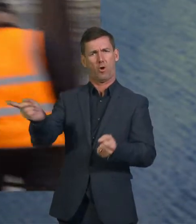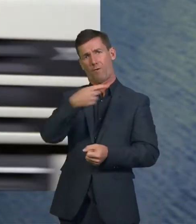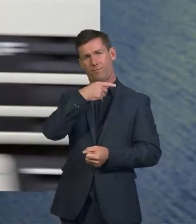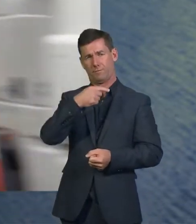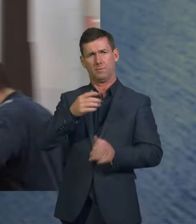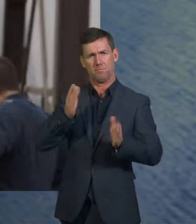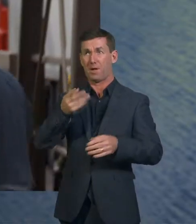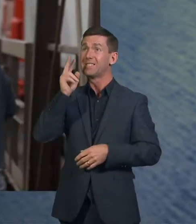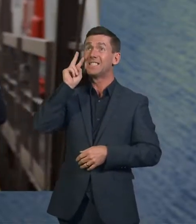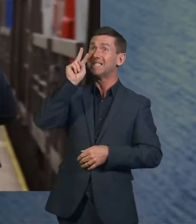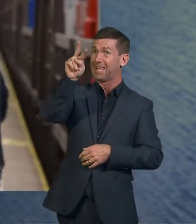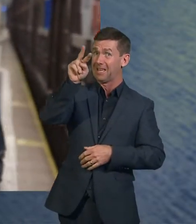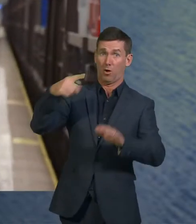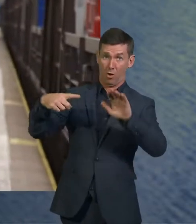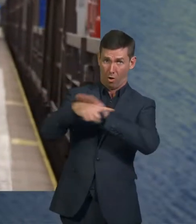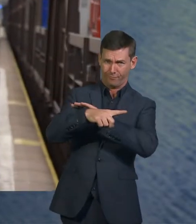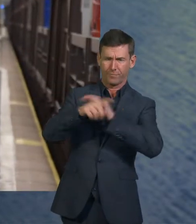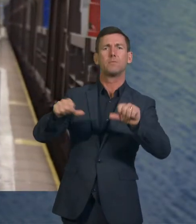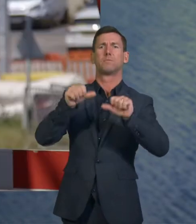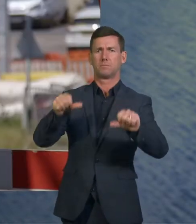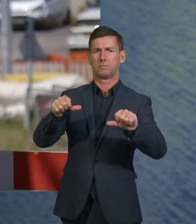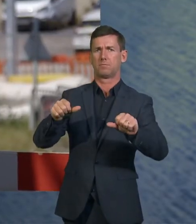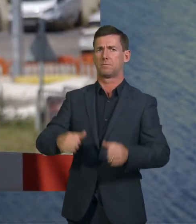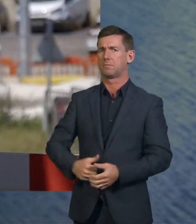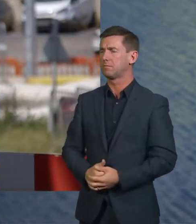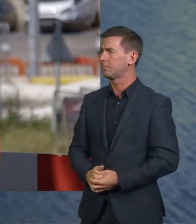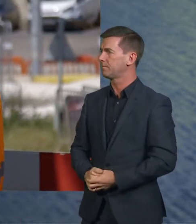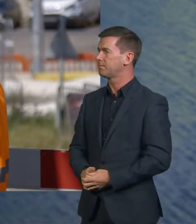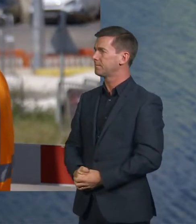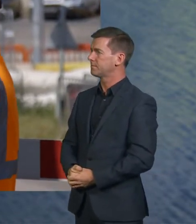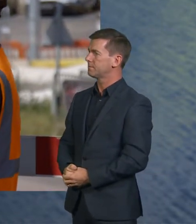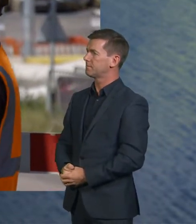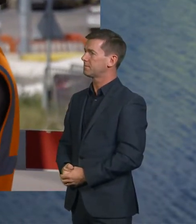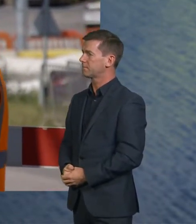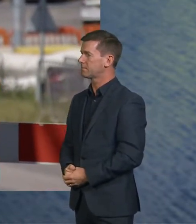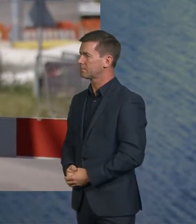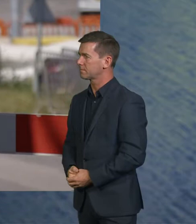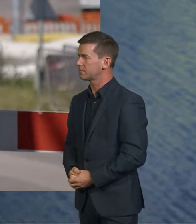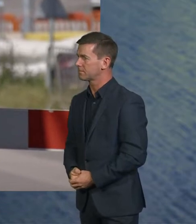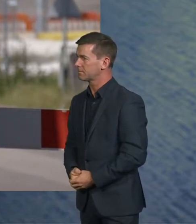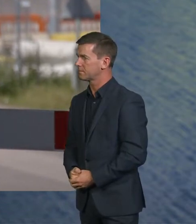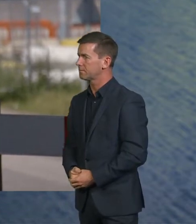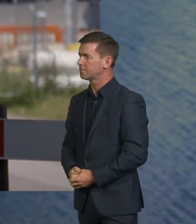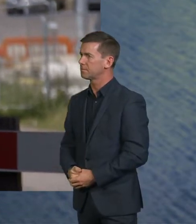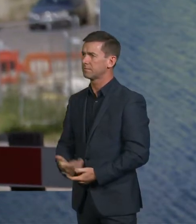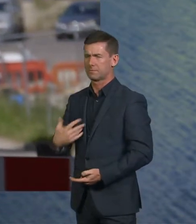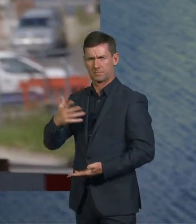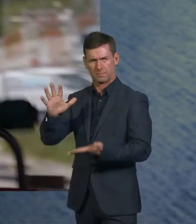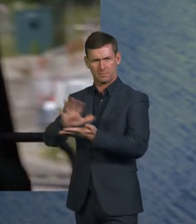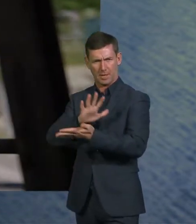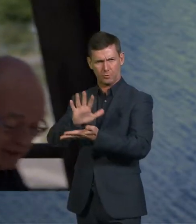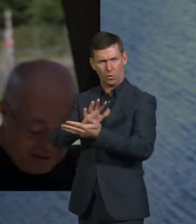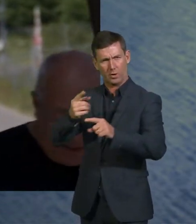driver physically get out and on the platform. How you doing, you all right? Yeah, okay. Good. Yeah, enjoy this English weather.